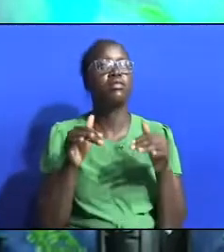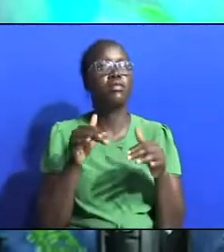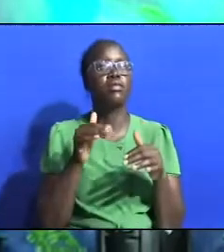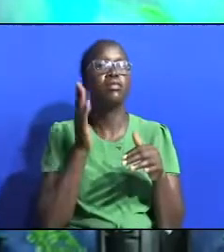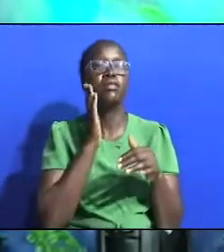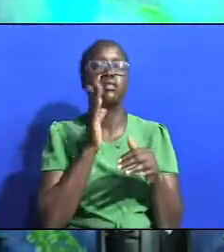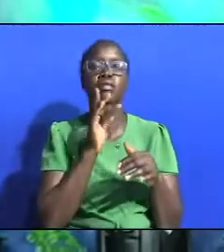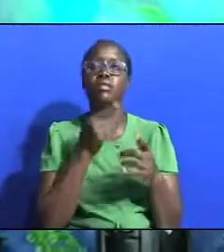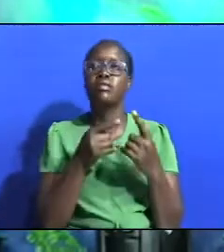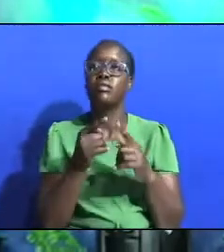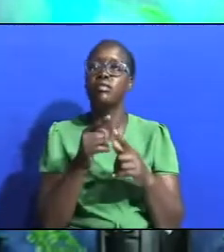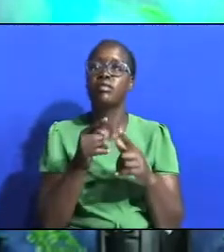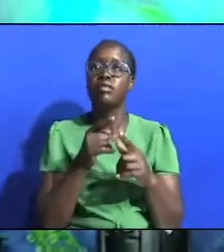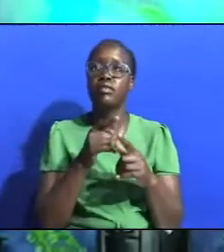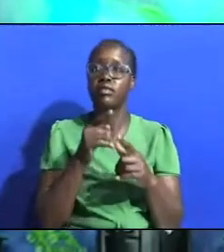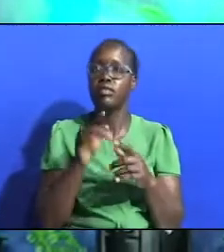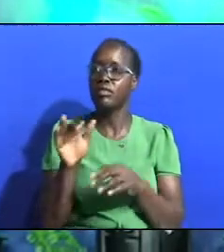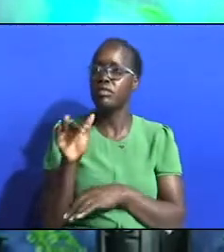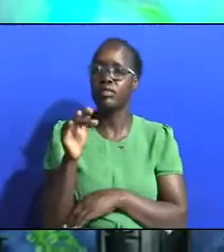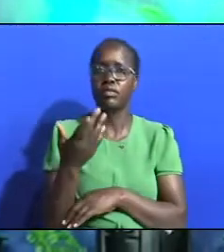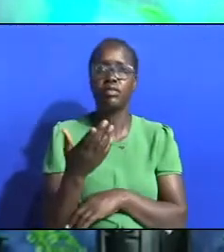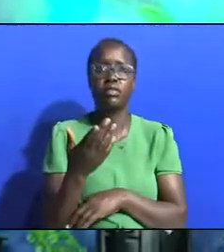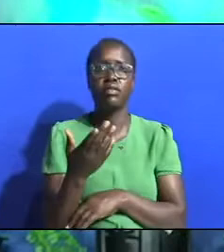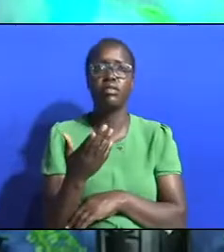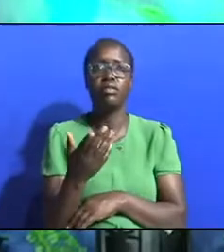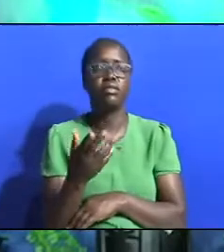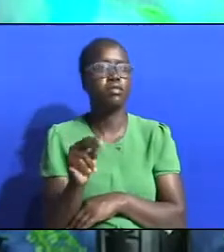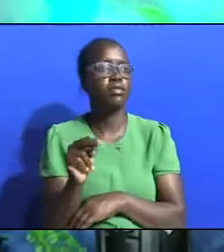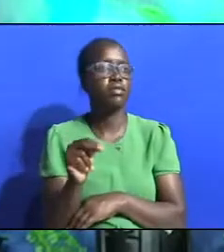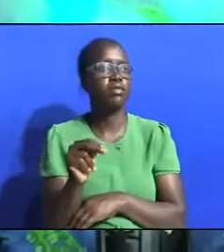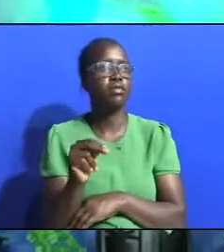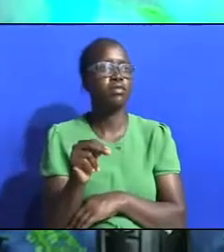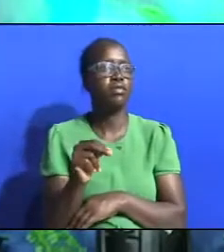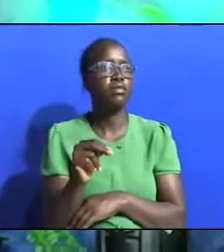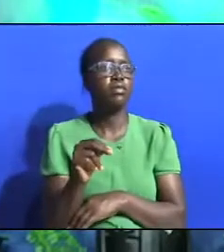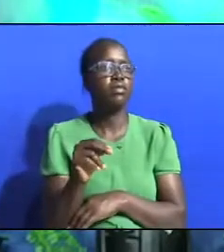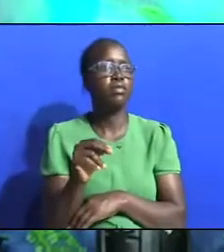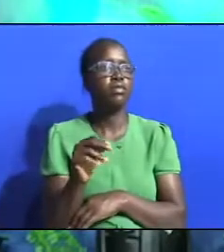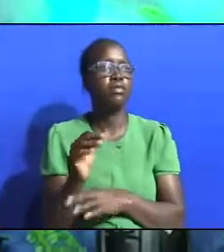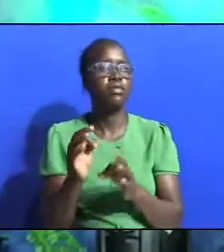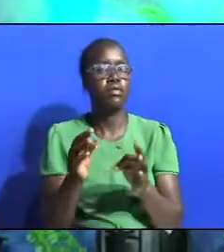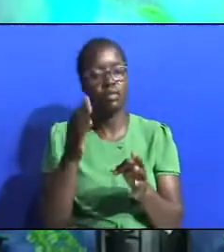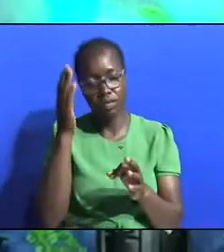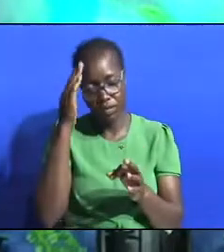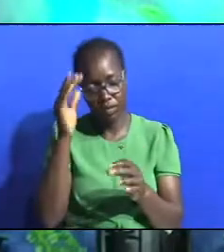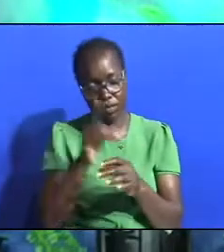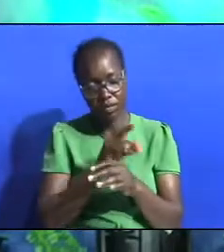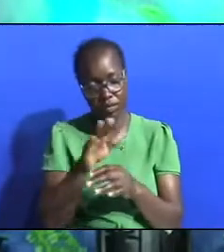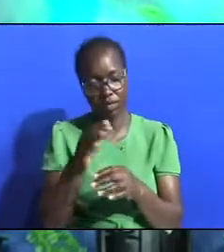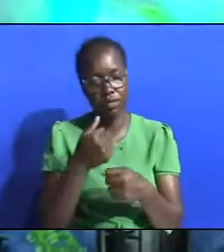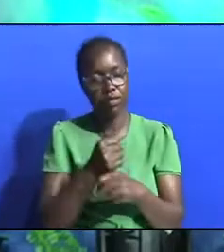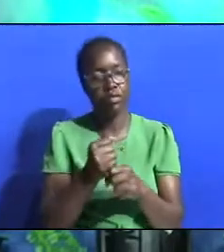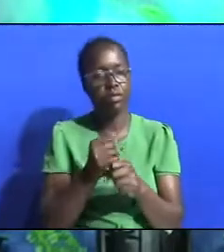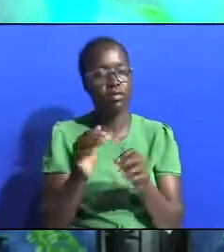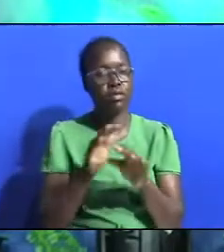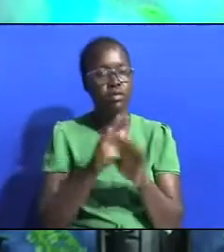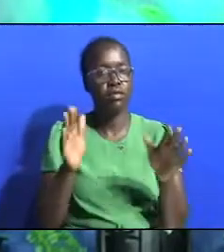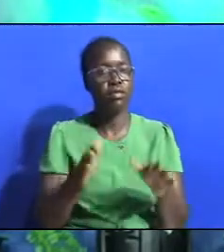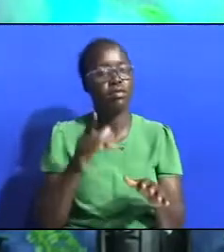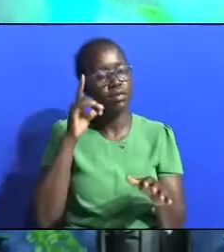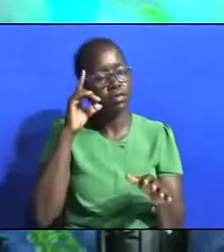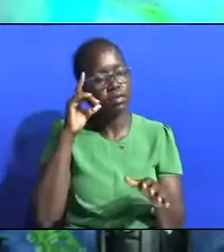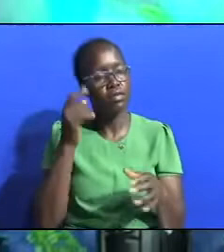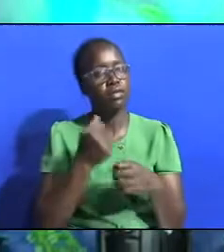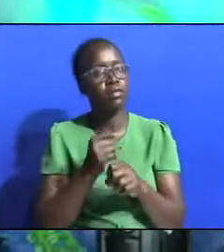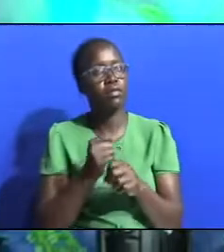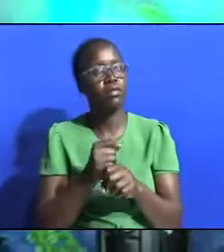parent comes or until your parent asks, that's when you make your bed. If you know that it's your duty to make your bed, learn to make your bed